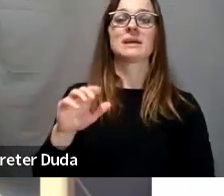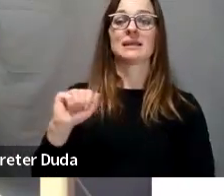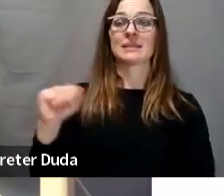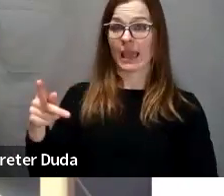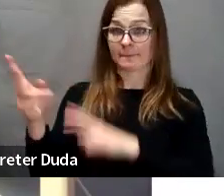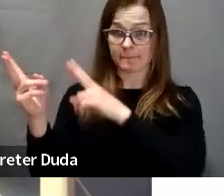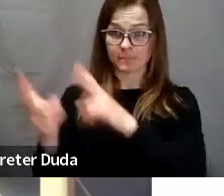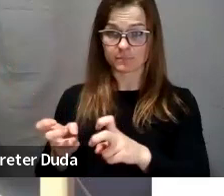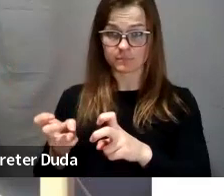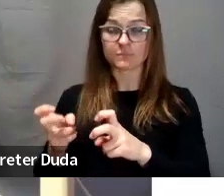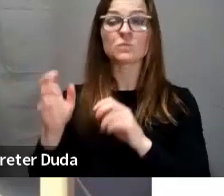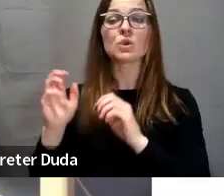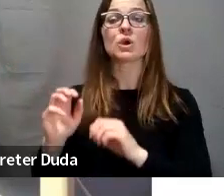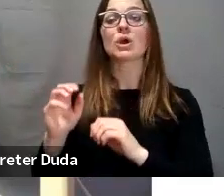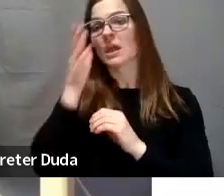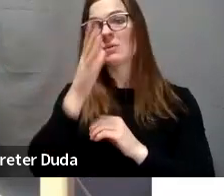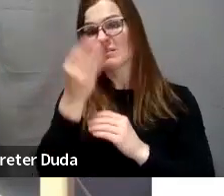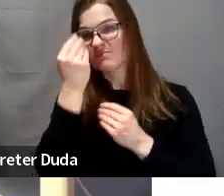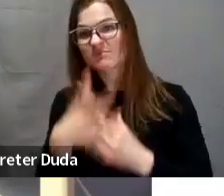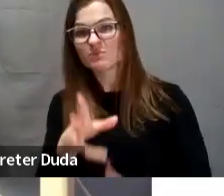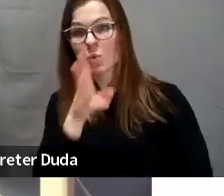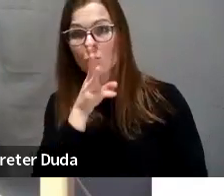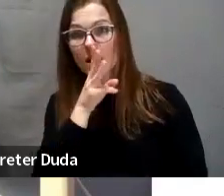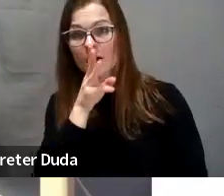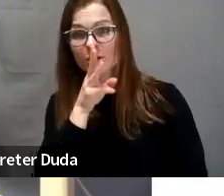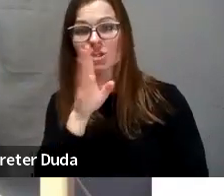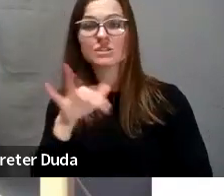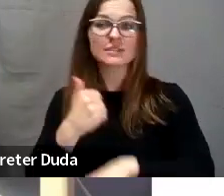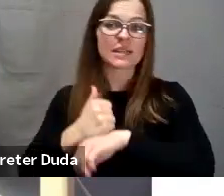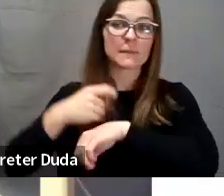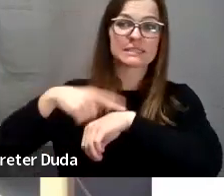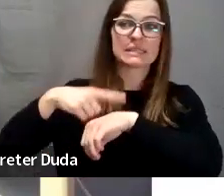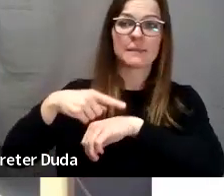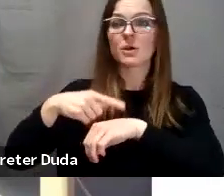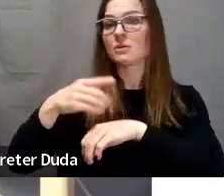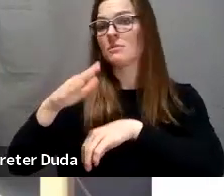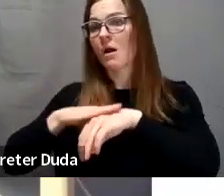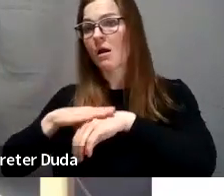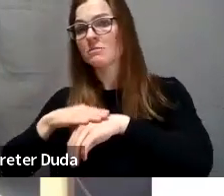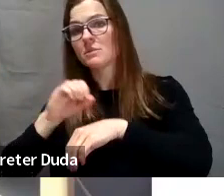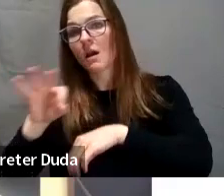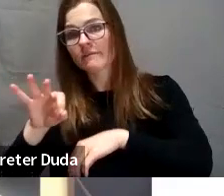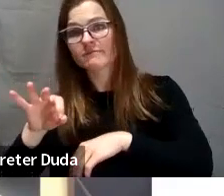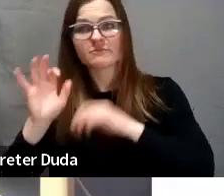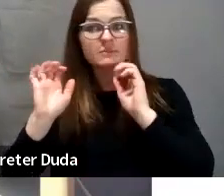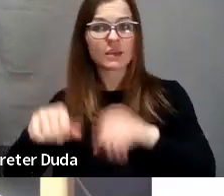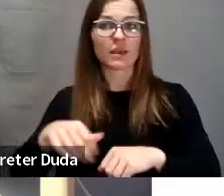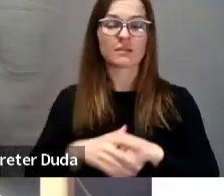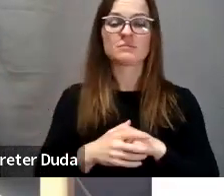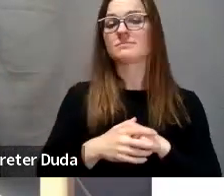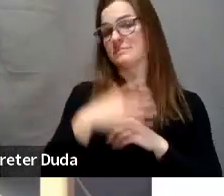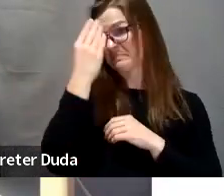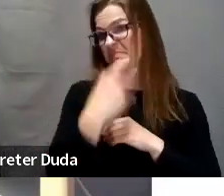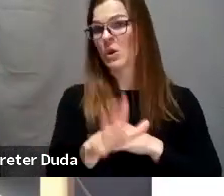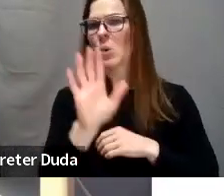you, you can water it using the app. You can set up timers. It can tell you when it needs